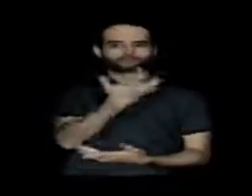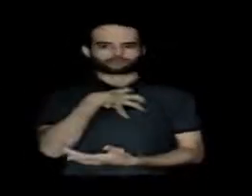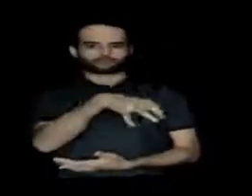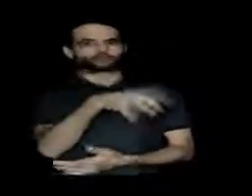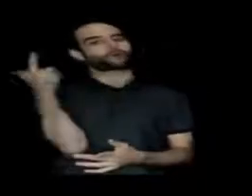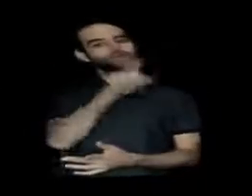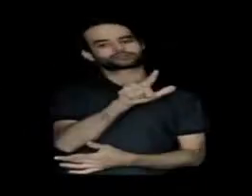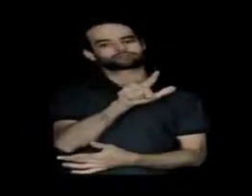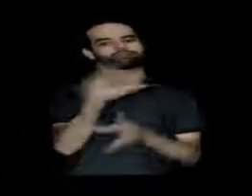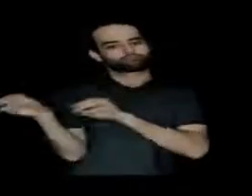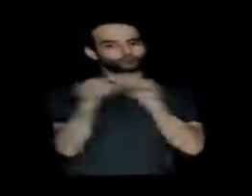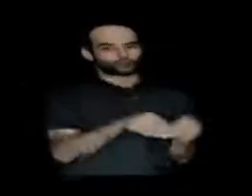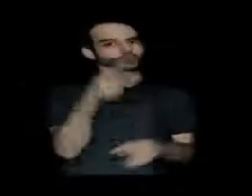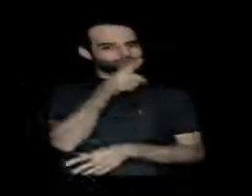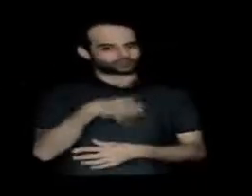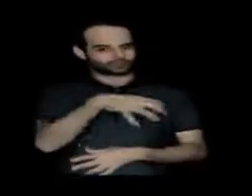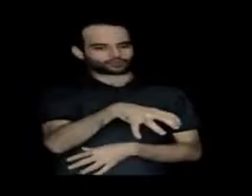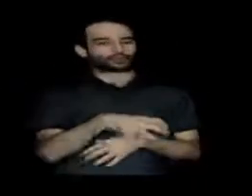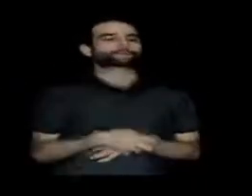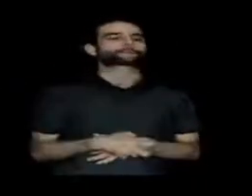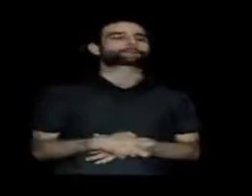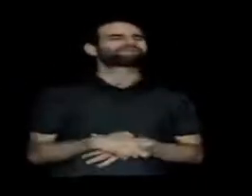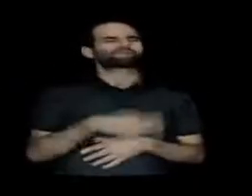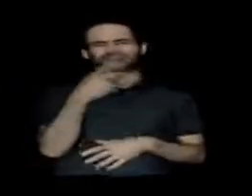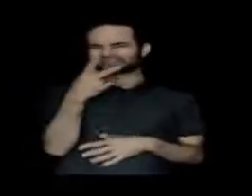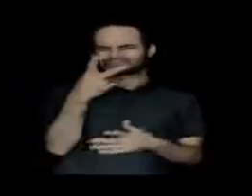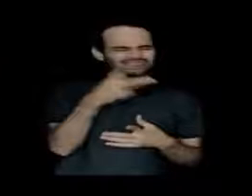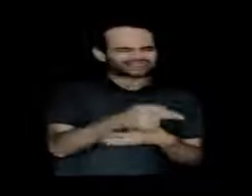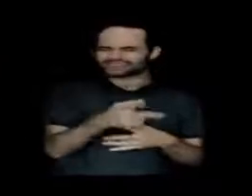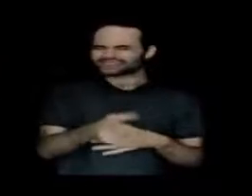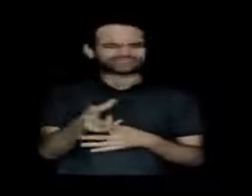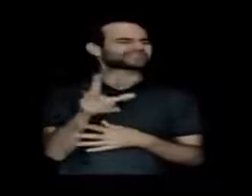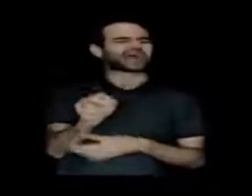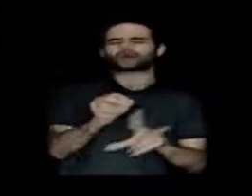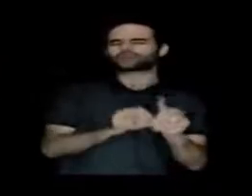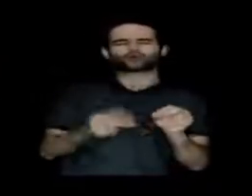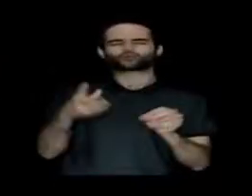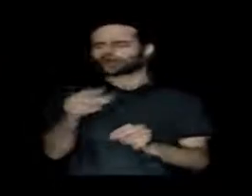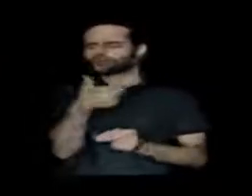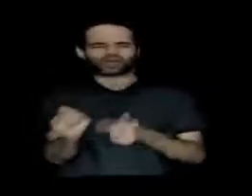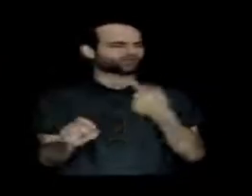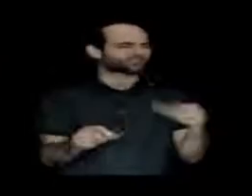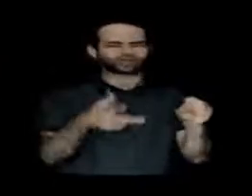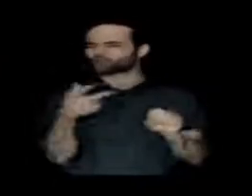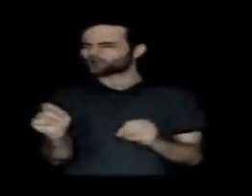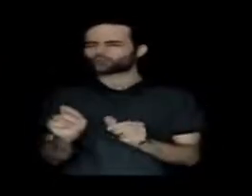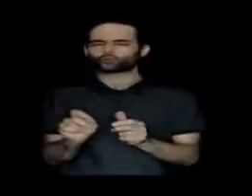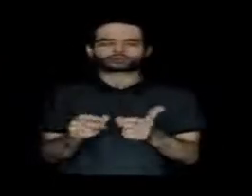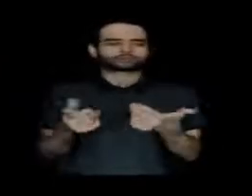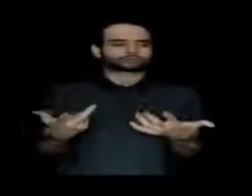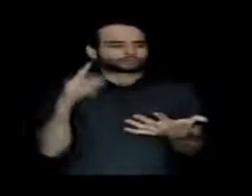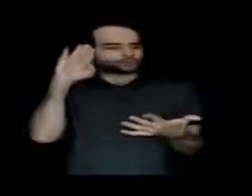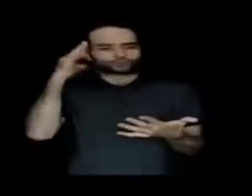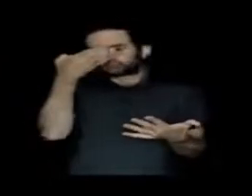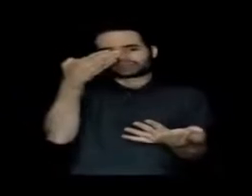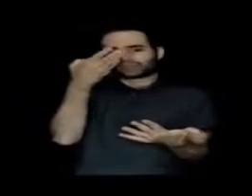for a school for the blind, the answer was the same again because Janinne was deaf. My dream was to move to Goiânia